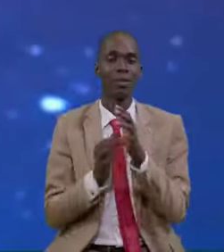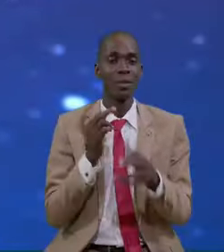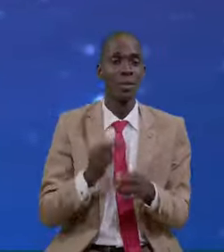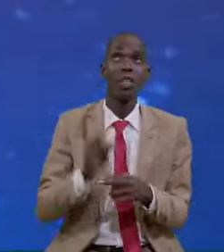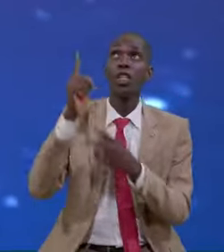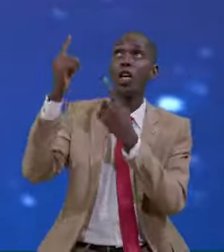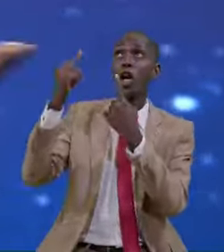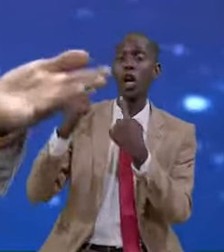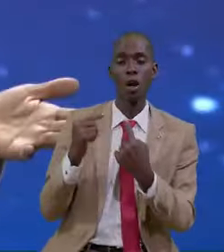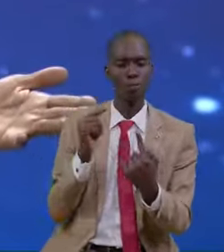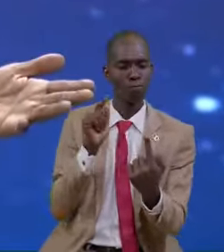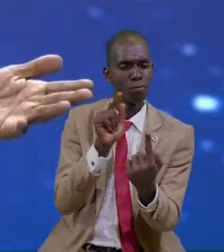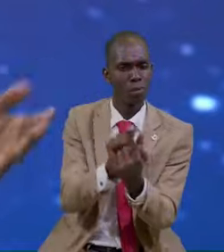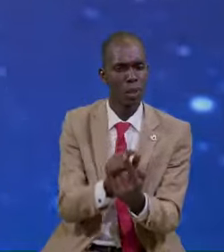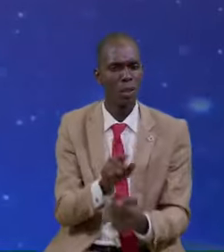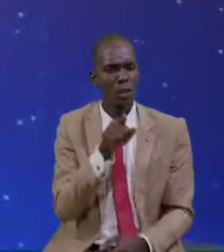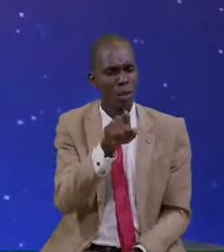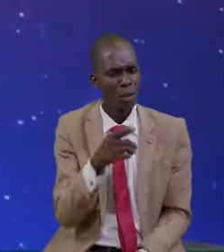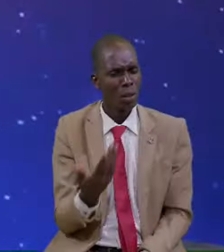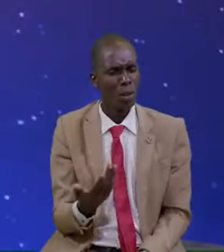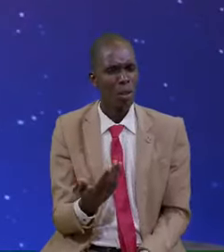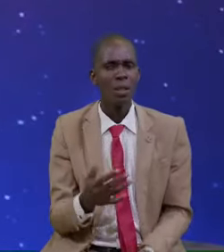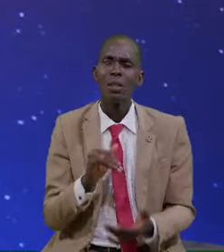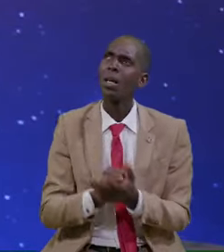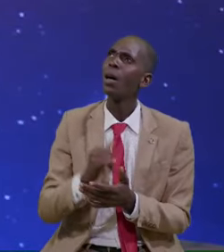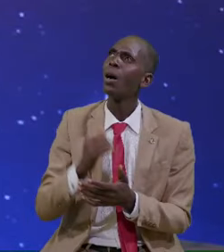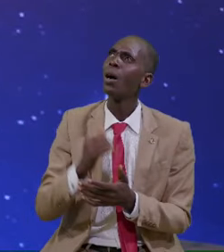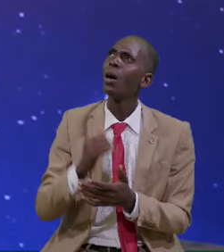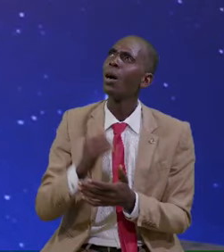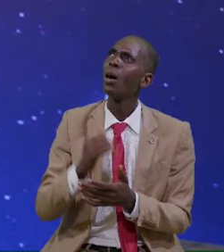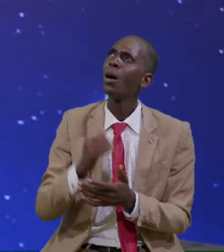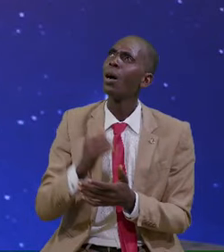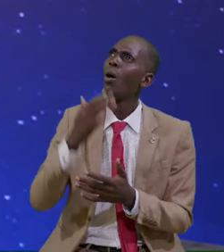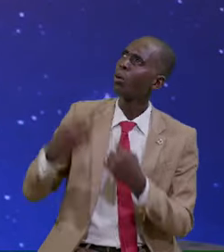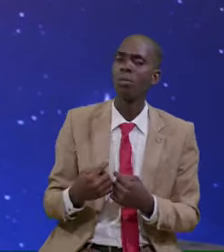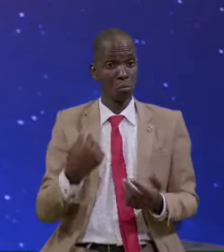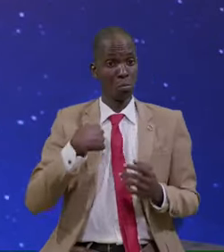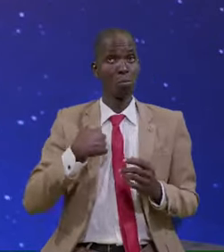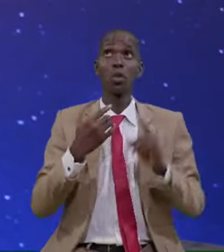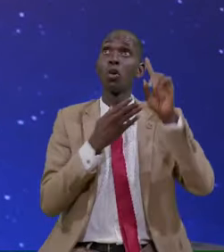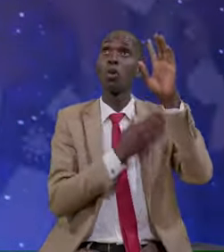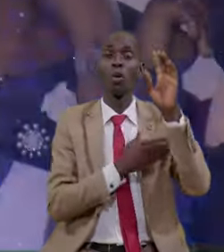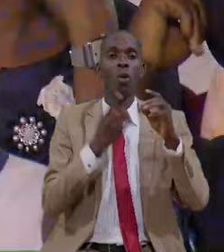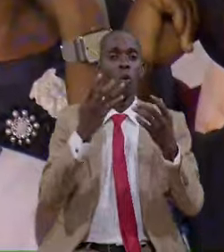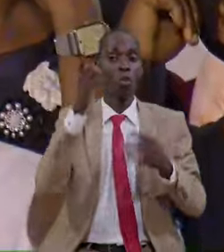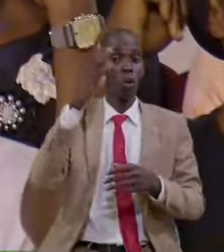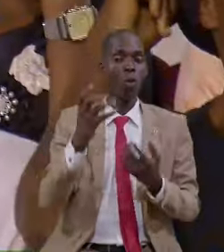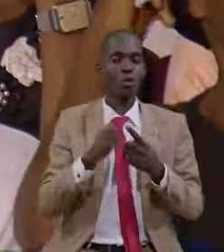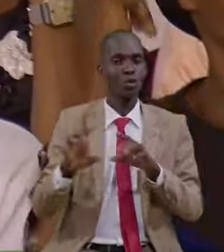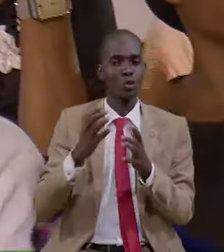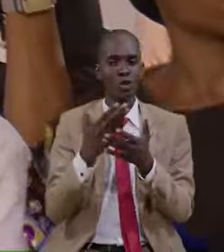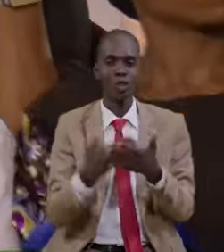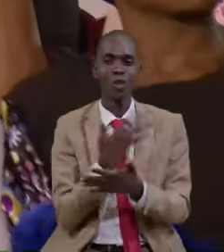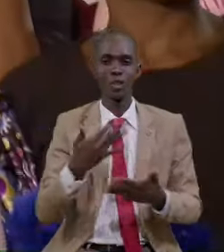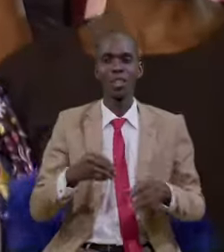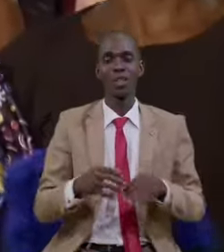you and say, why have you come, Lord? He said, I want to do a new thing in your life. And at the end of this